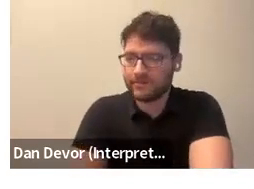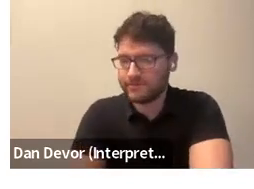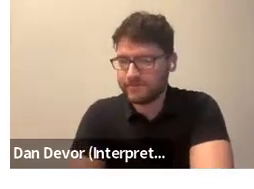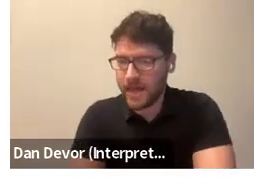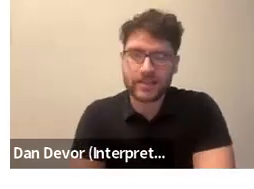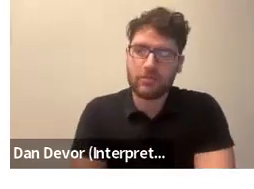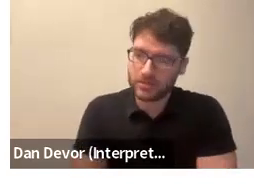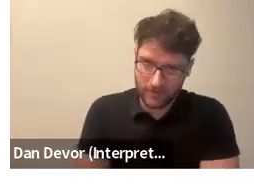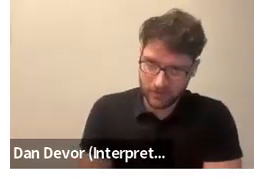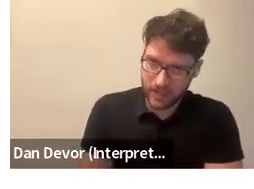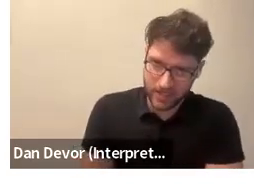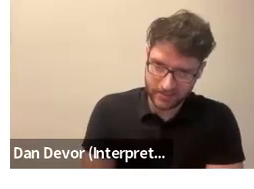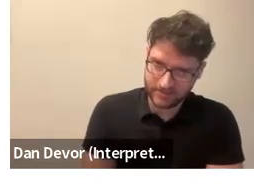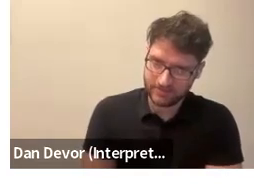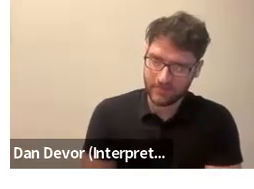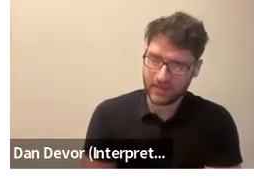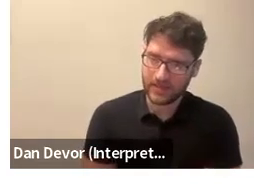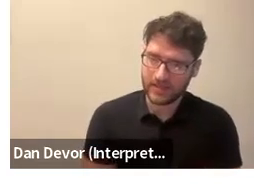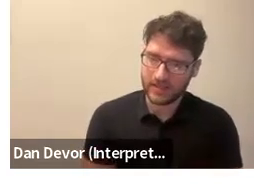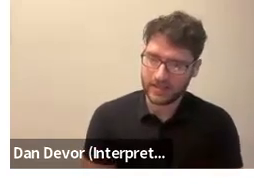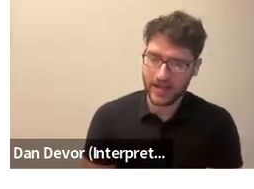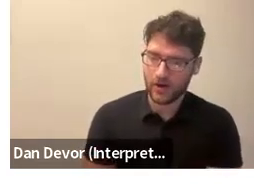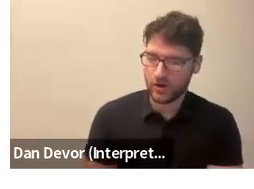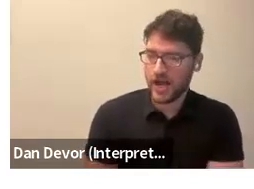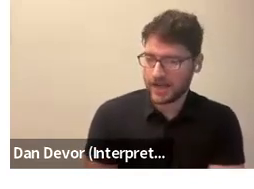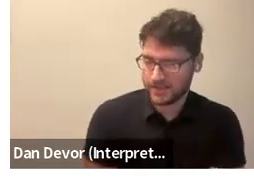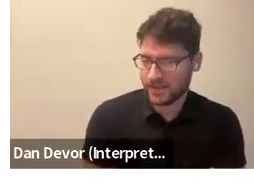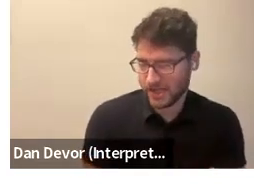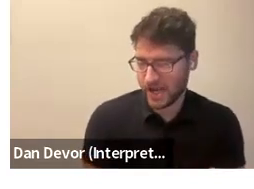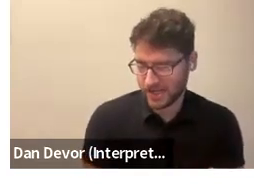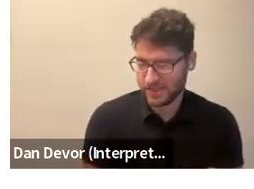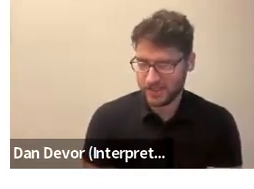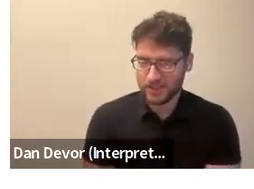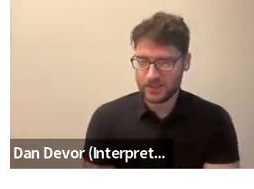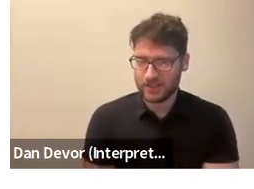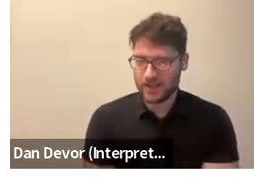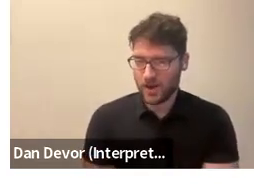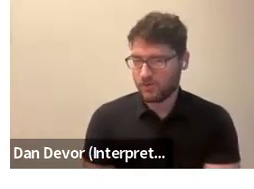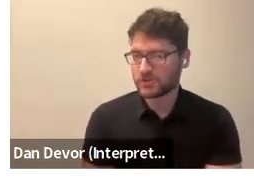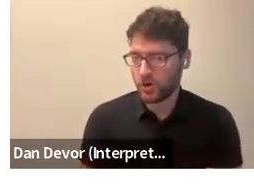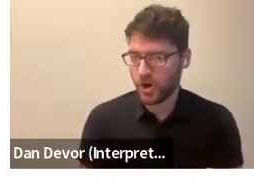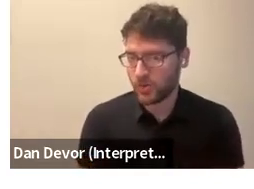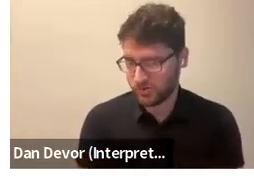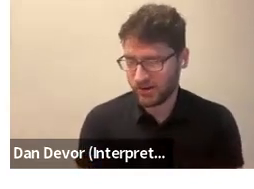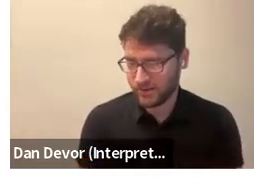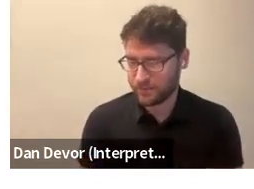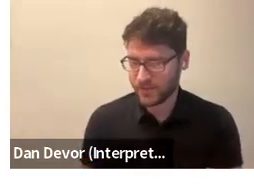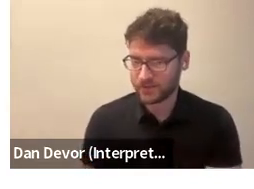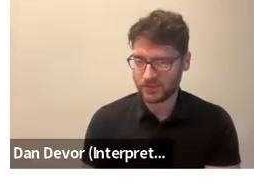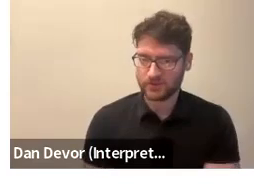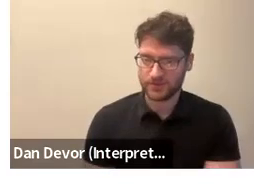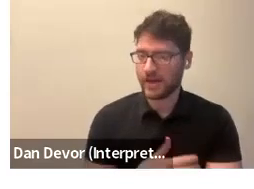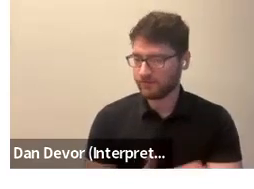many, any number of other signs that are not iconic, that are much more